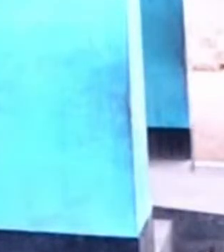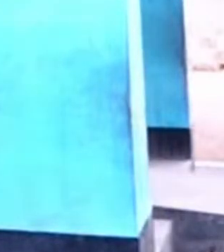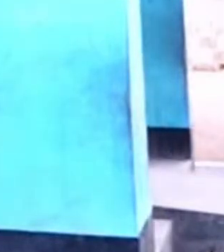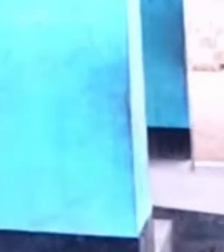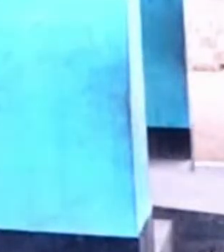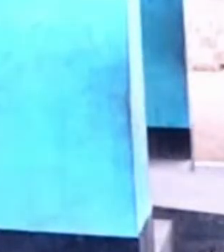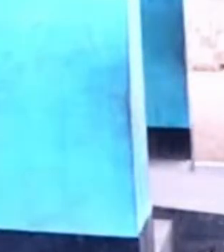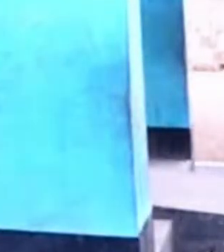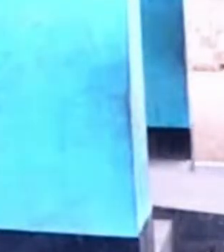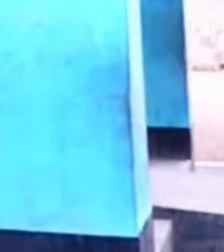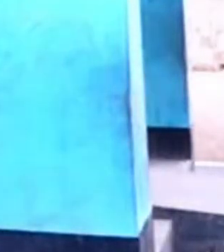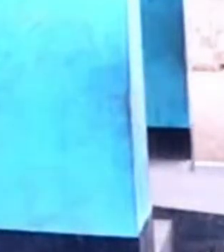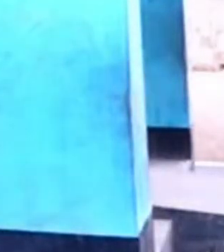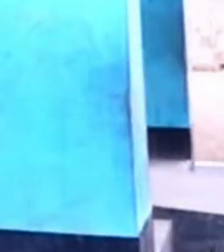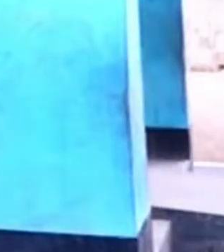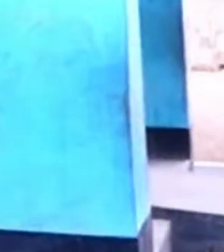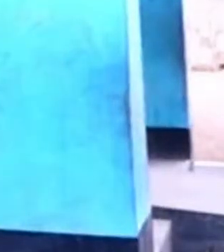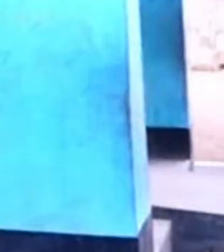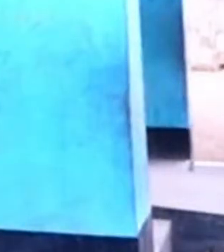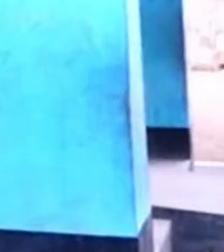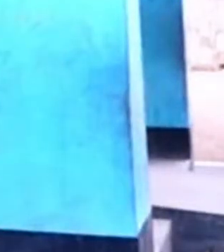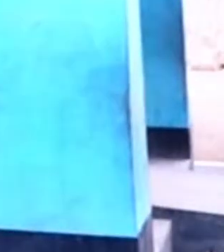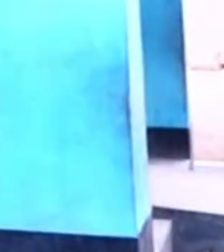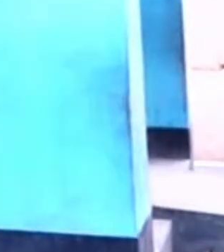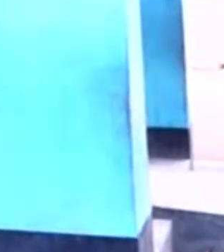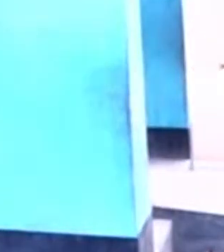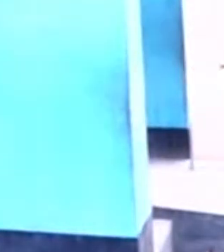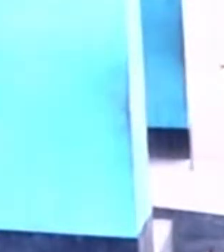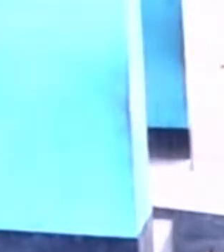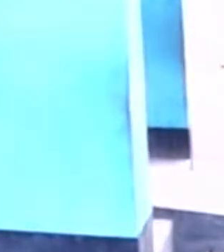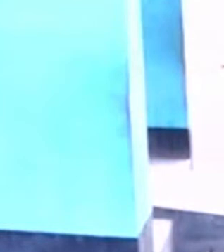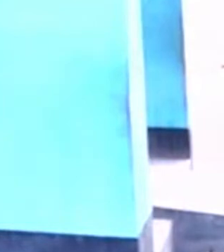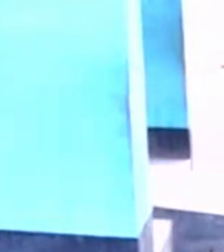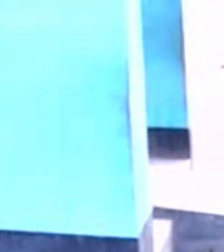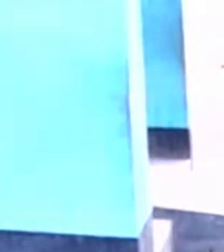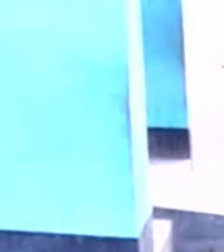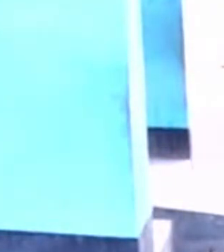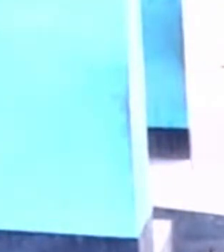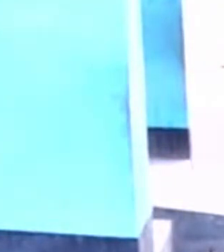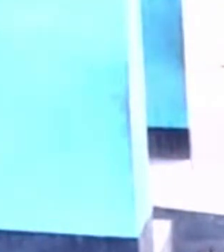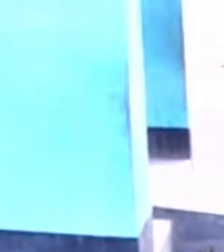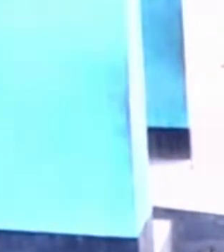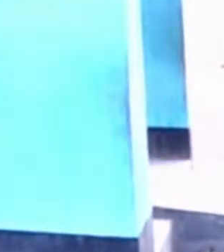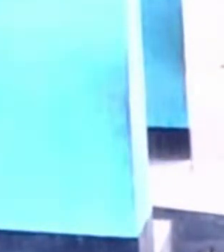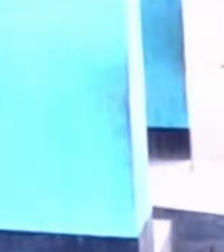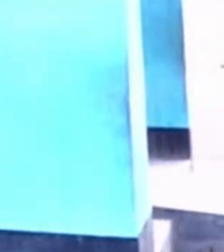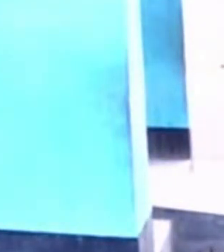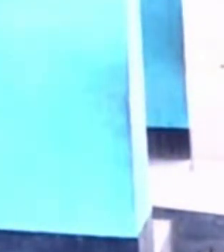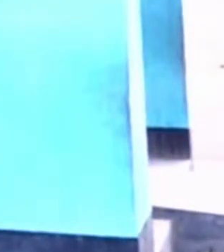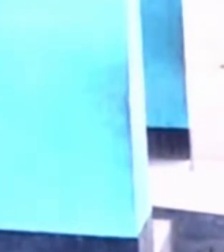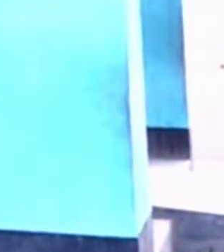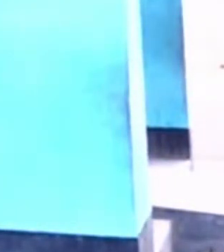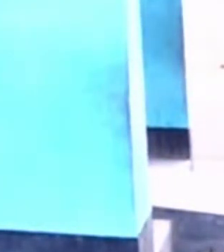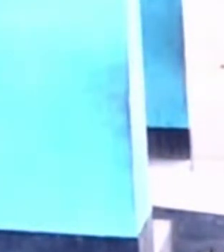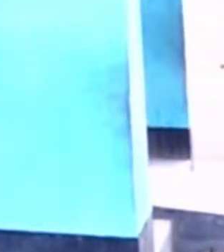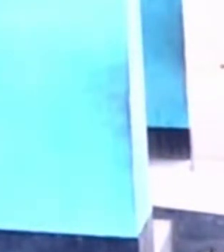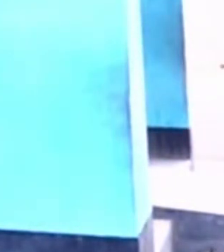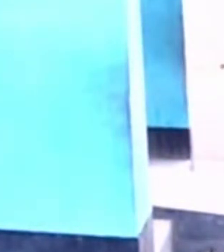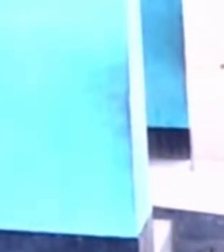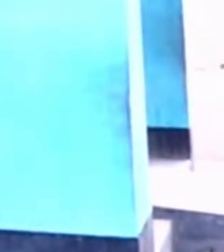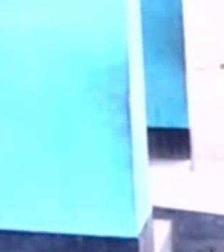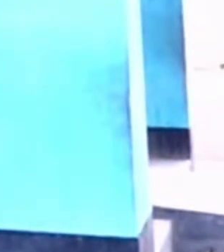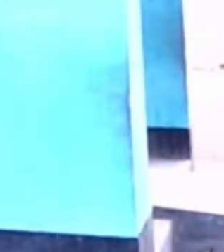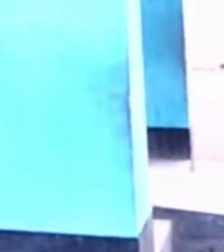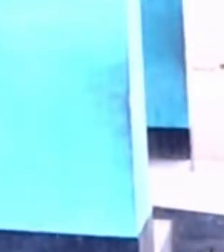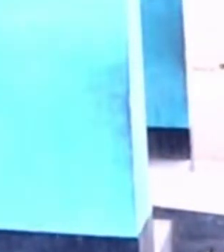resolved that we needed more classroom blocks at this school. So no wonder this classroom block